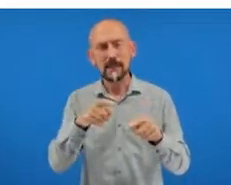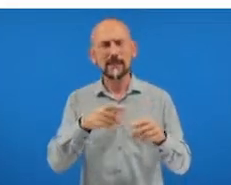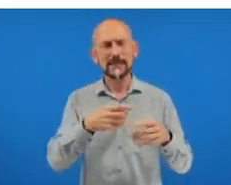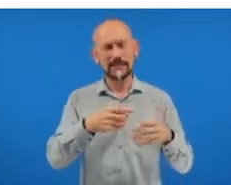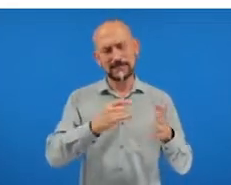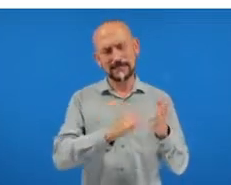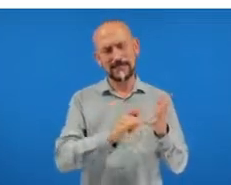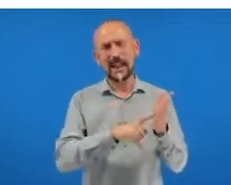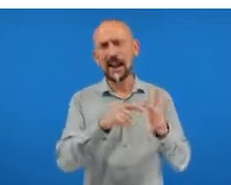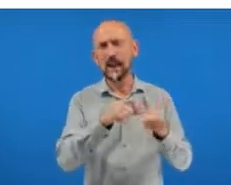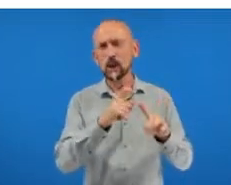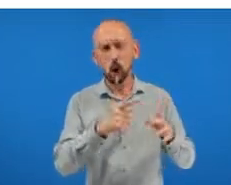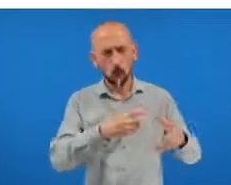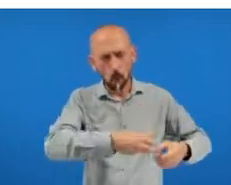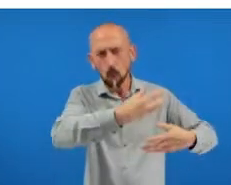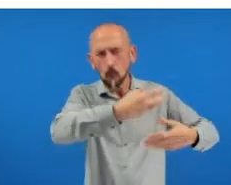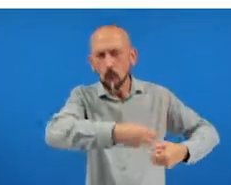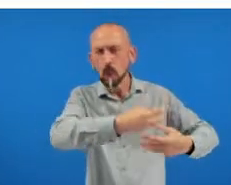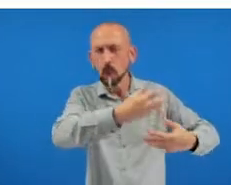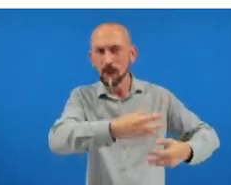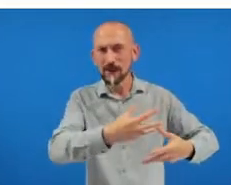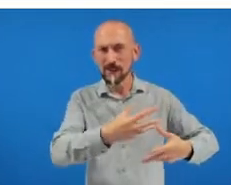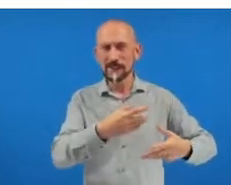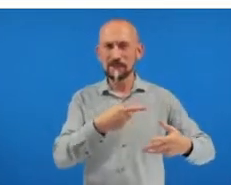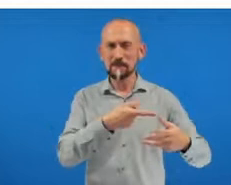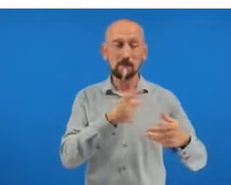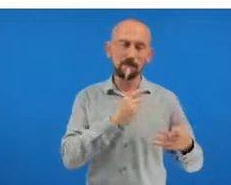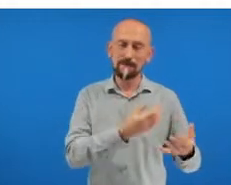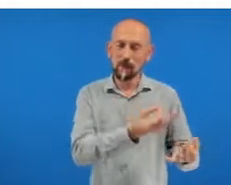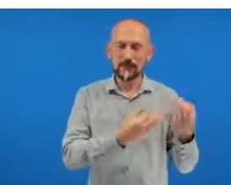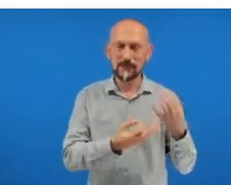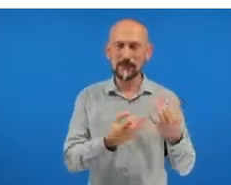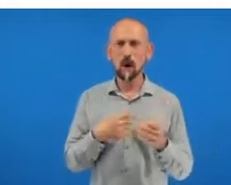what holds us back is often our own psychology. And